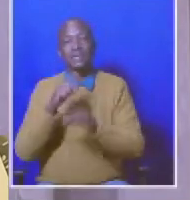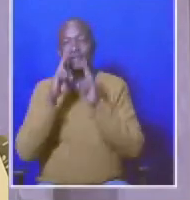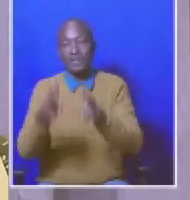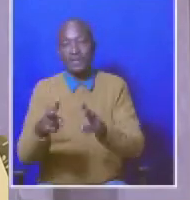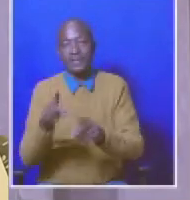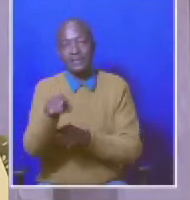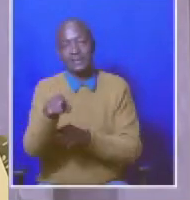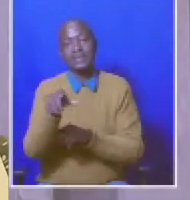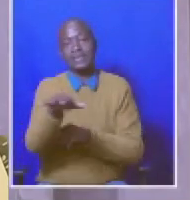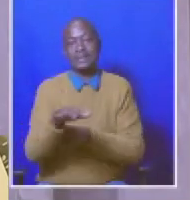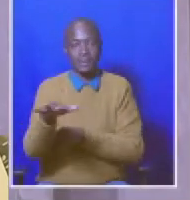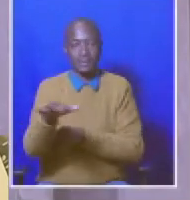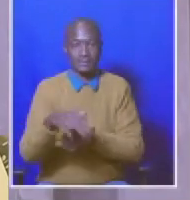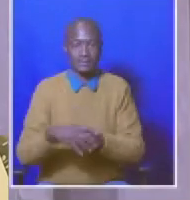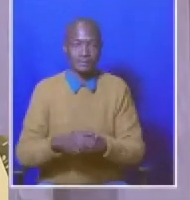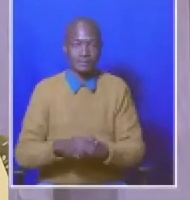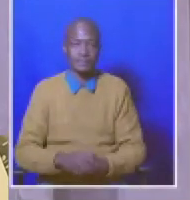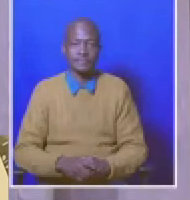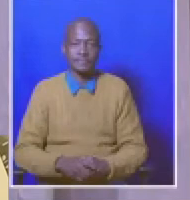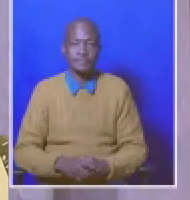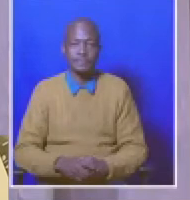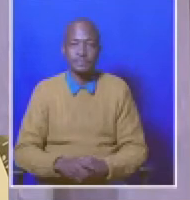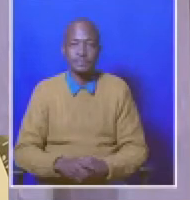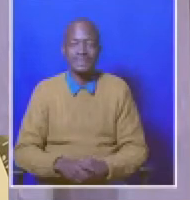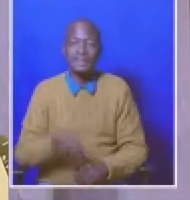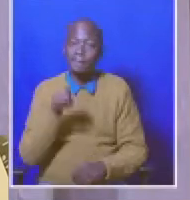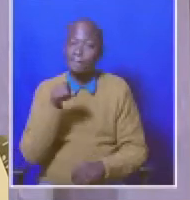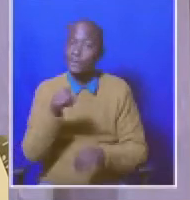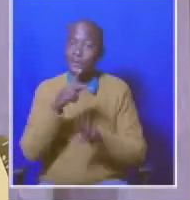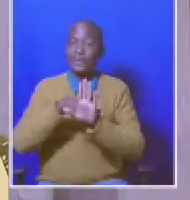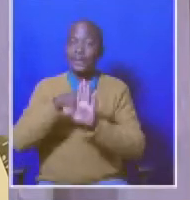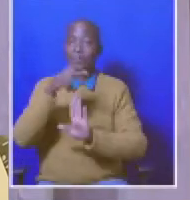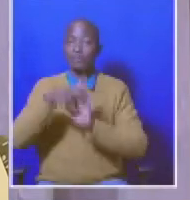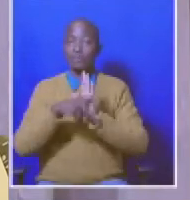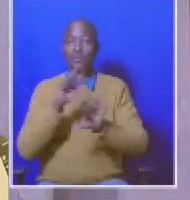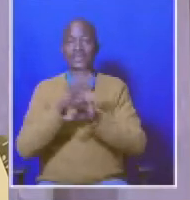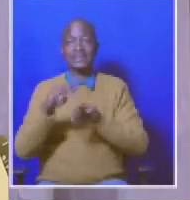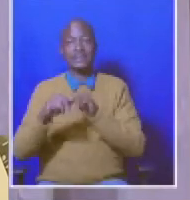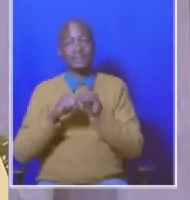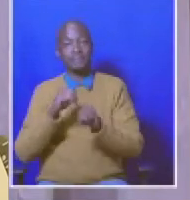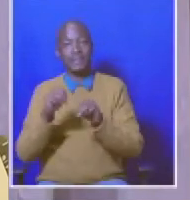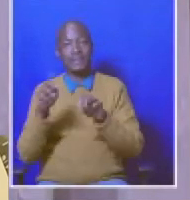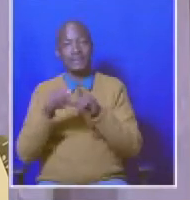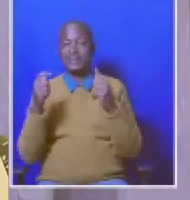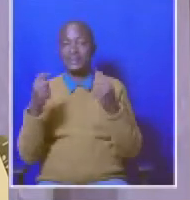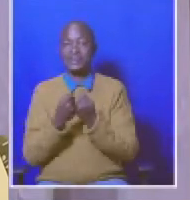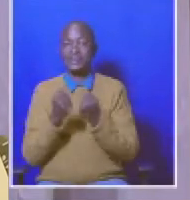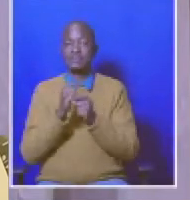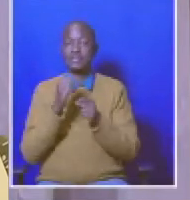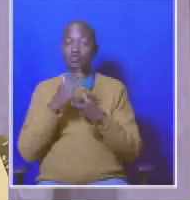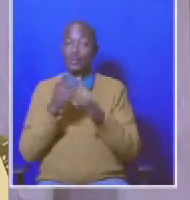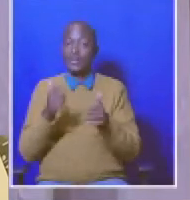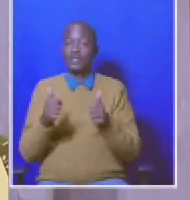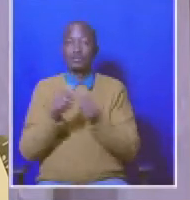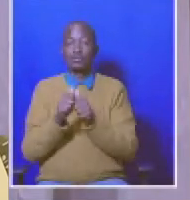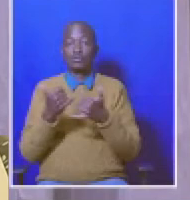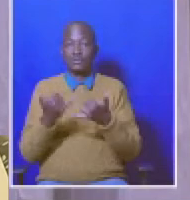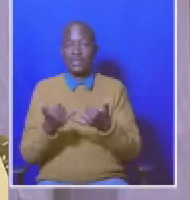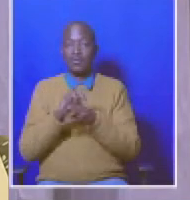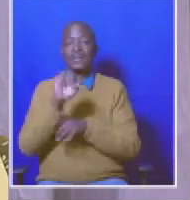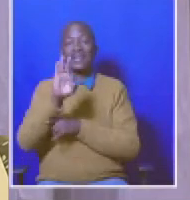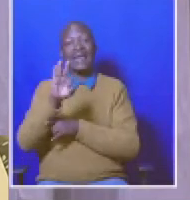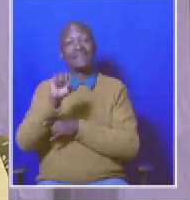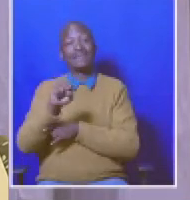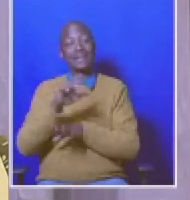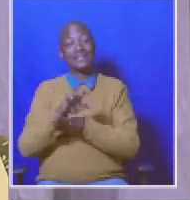visiting that area. This project management team is working closely as we speak with the Free State